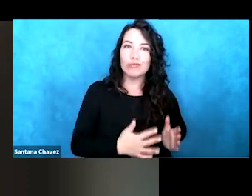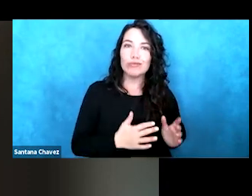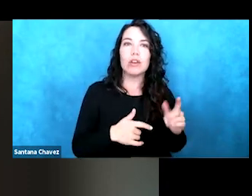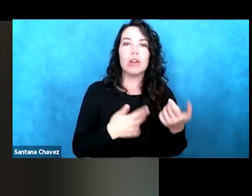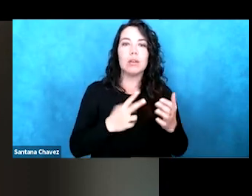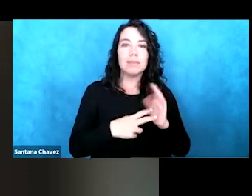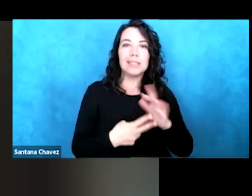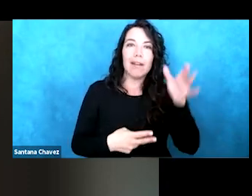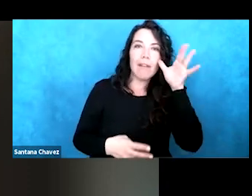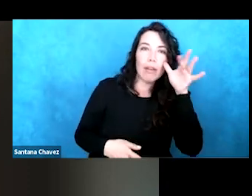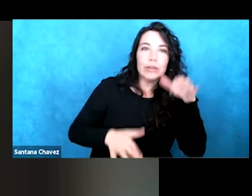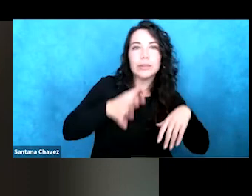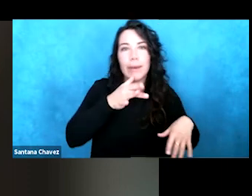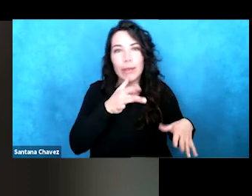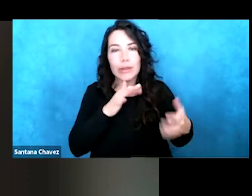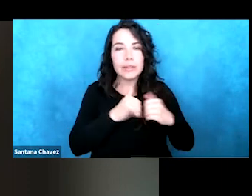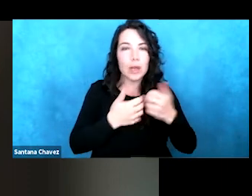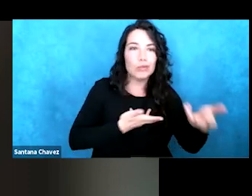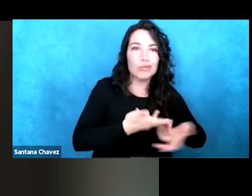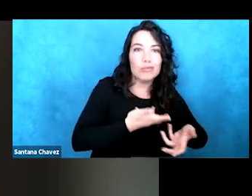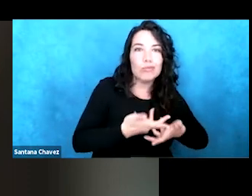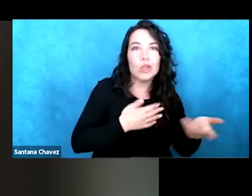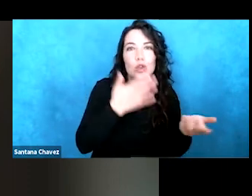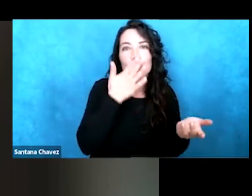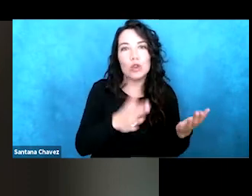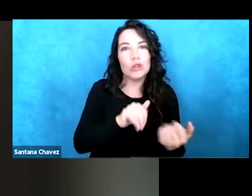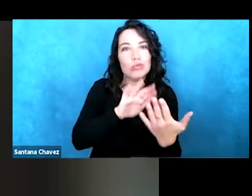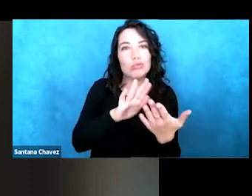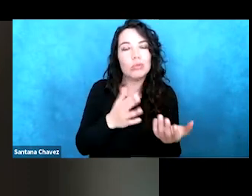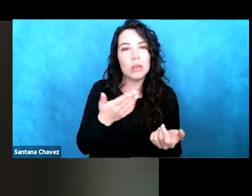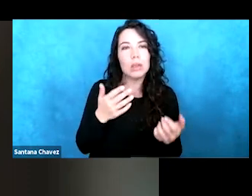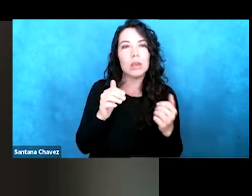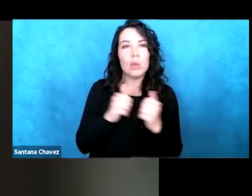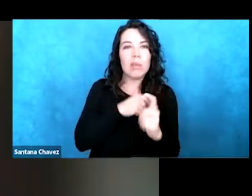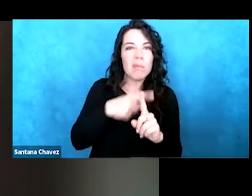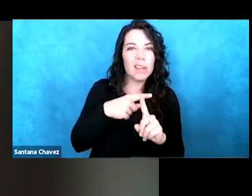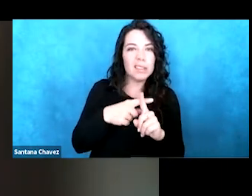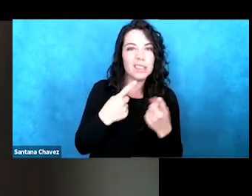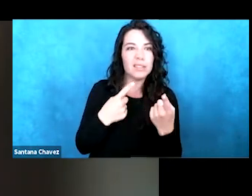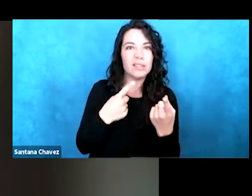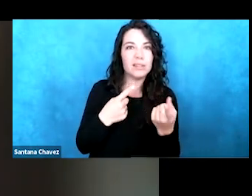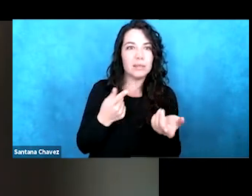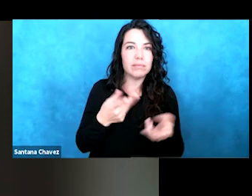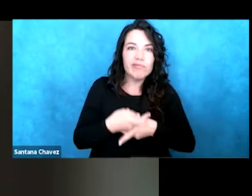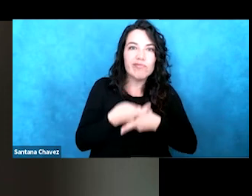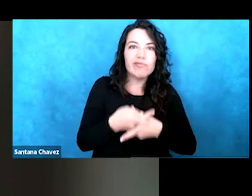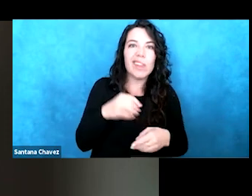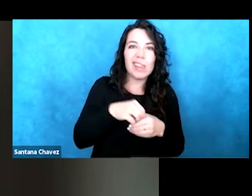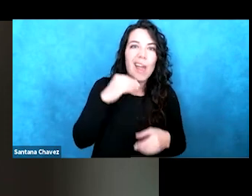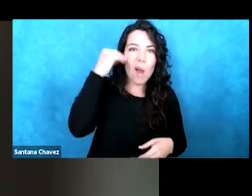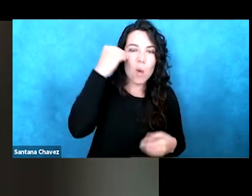helping fathers with the skills to have positive parenting approaches and reduce violence in the home. So we look